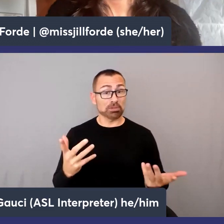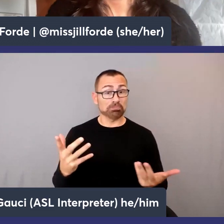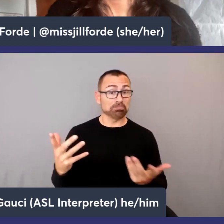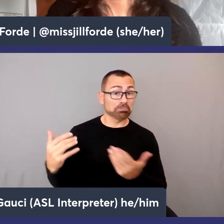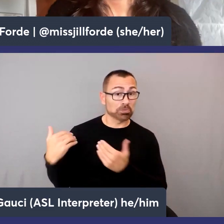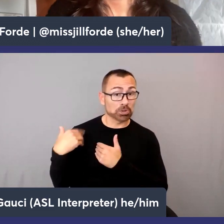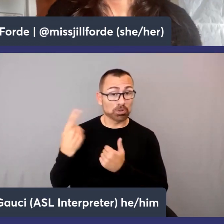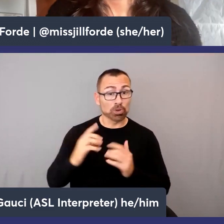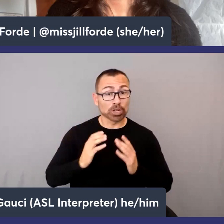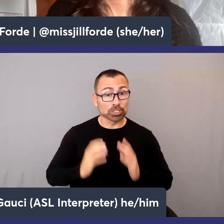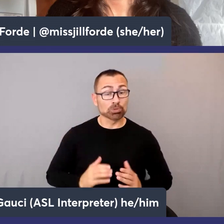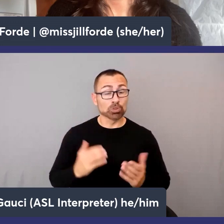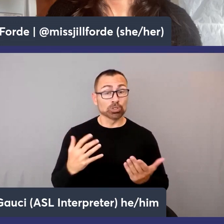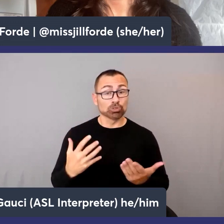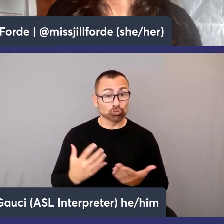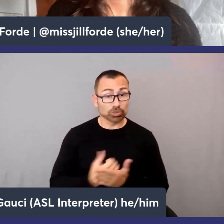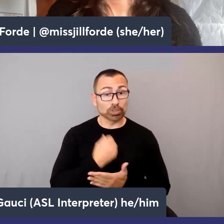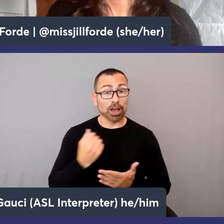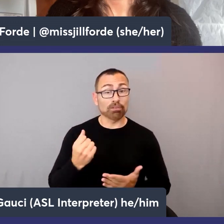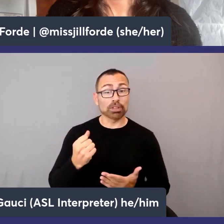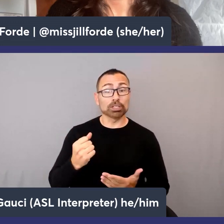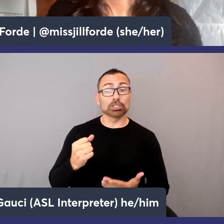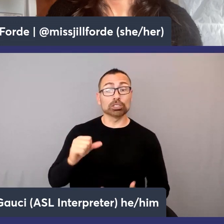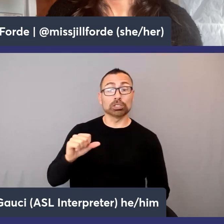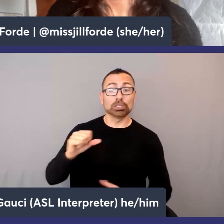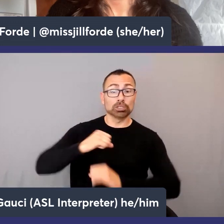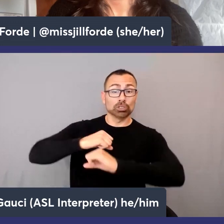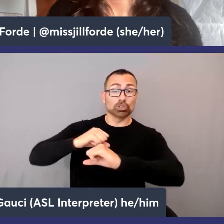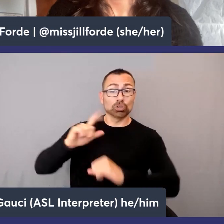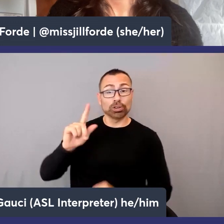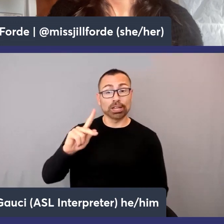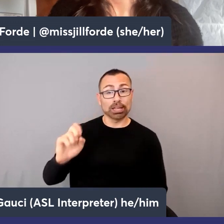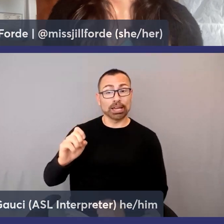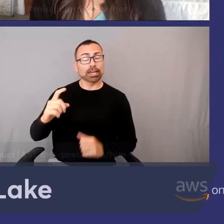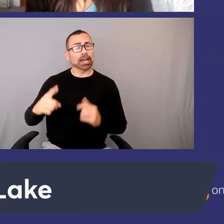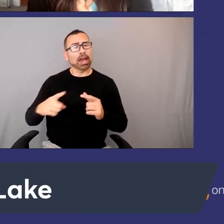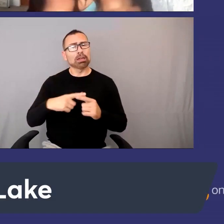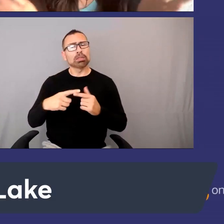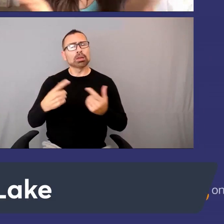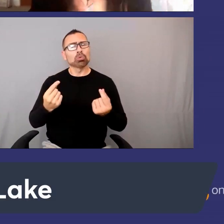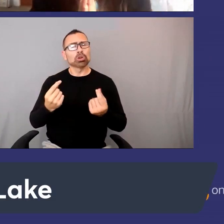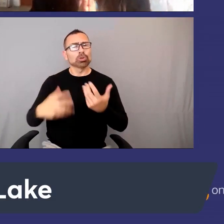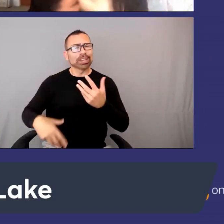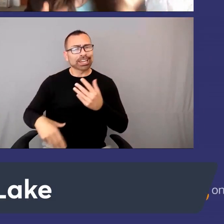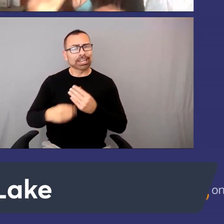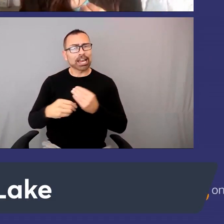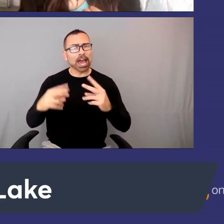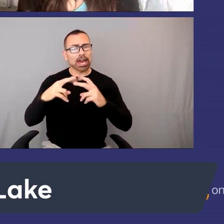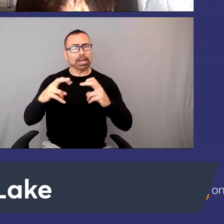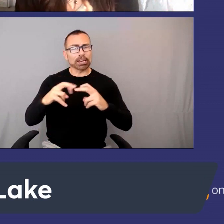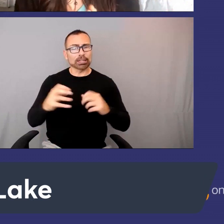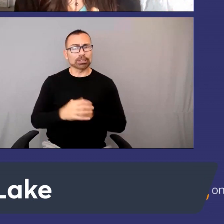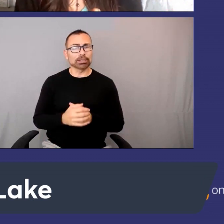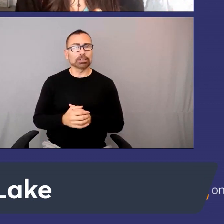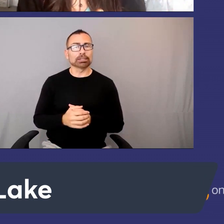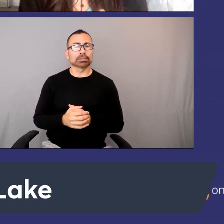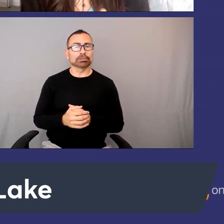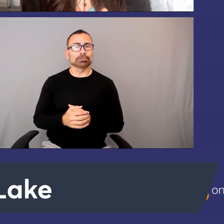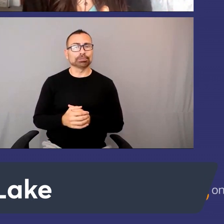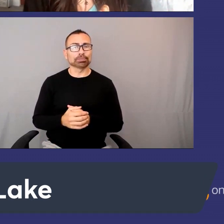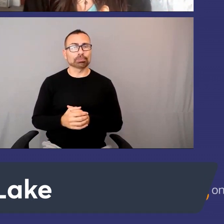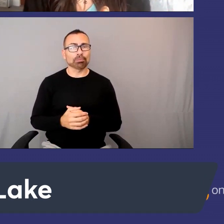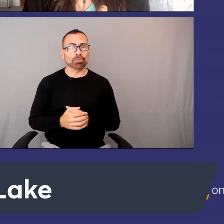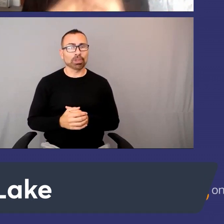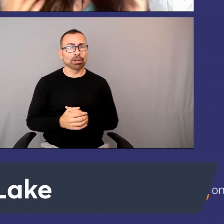Security Lake, and then add analytics on top of that. Himanshu, I love the flexibility that Security Lake